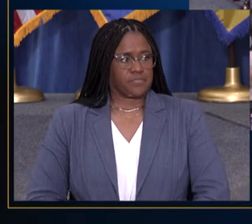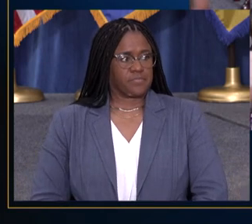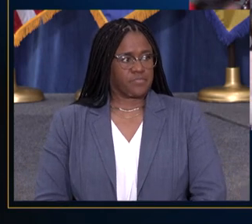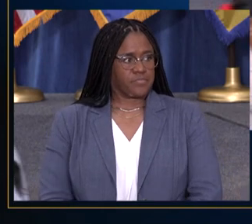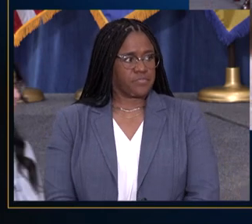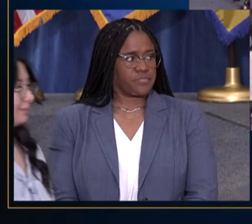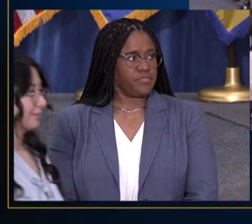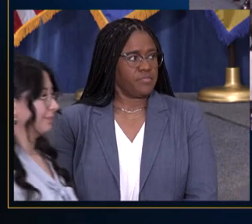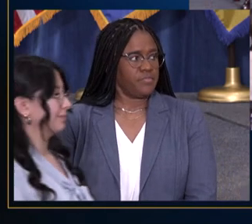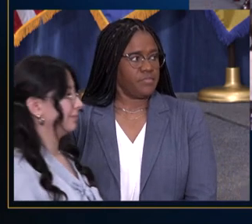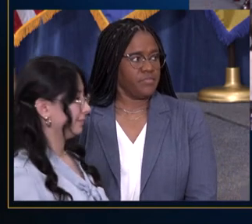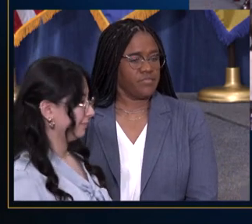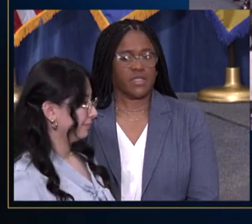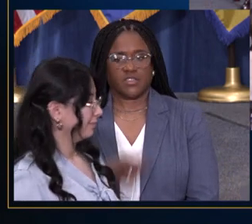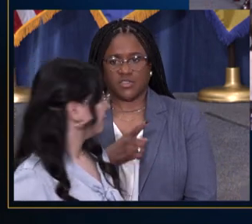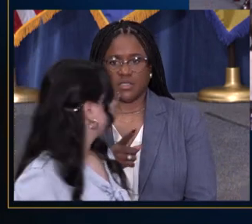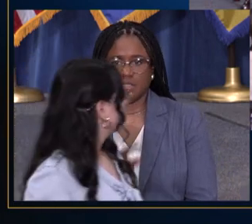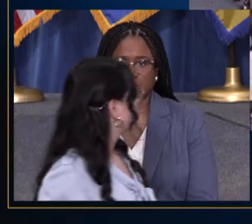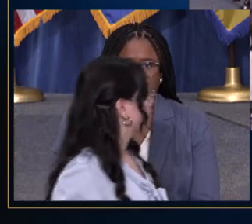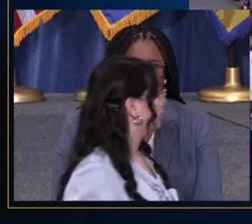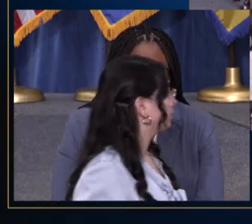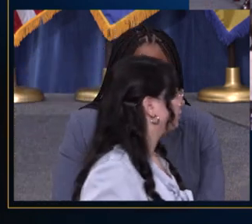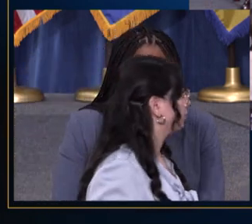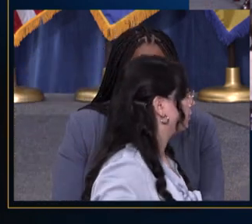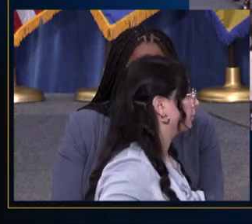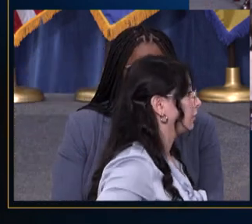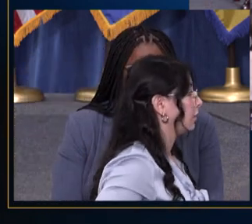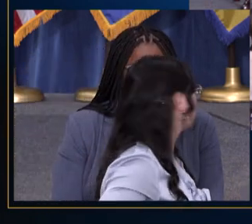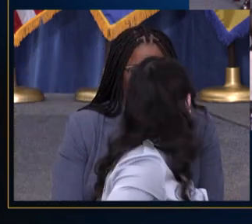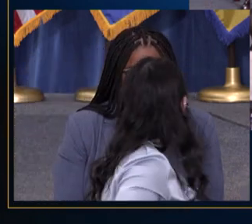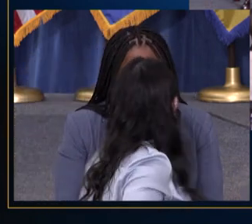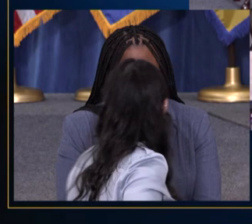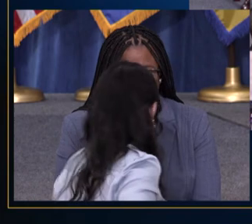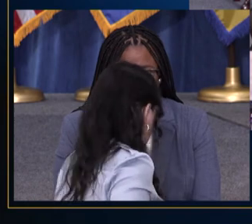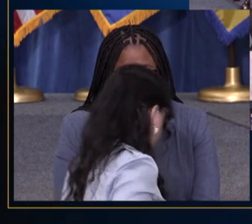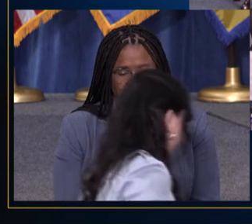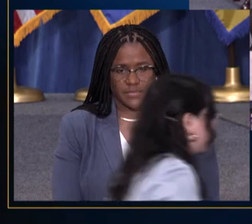She's had her hands up for a while too, right here. She's had her hands up for a while.